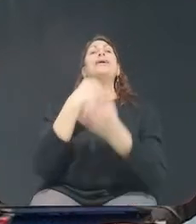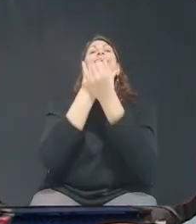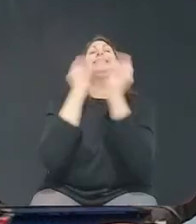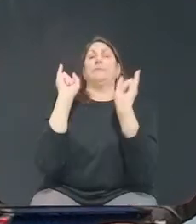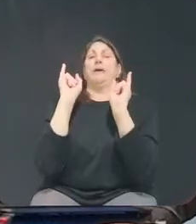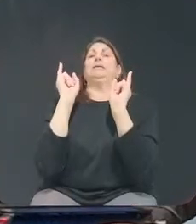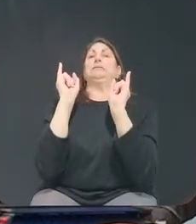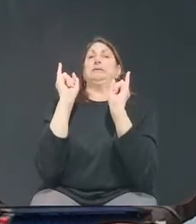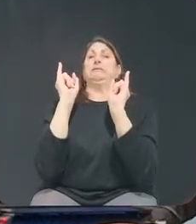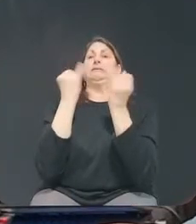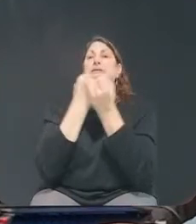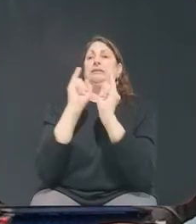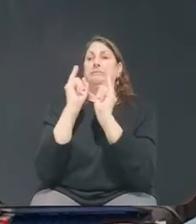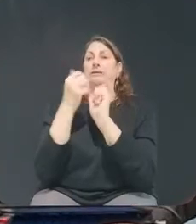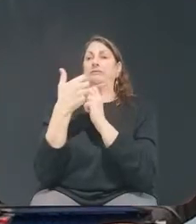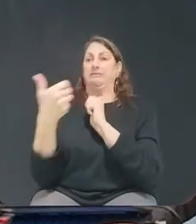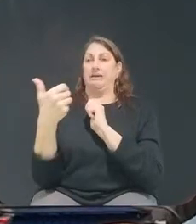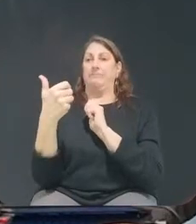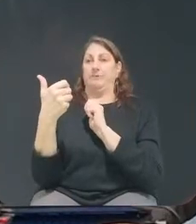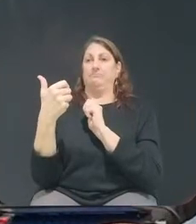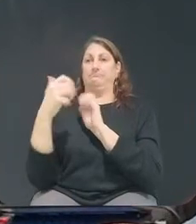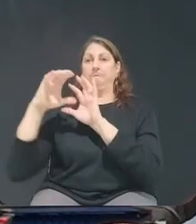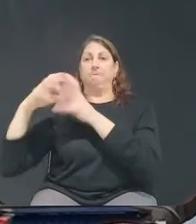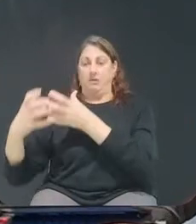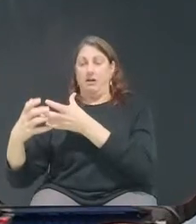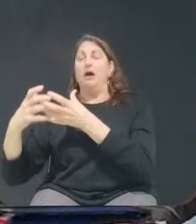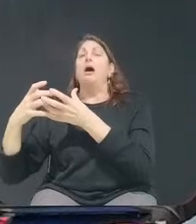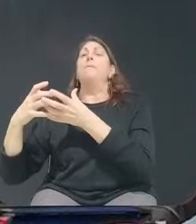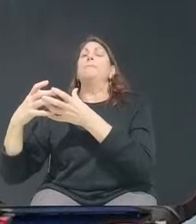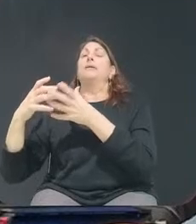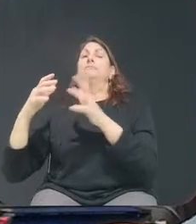independent entity, but I guess to be explicit,